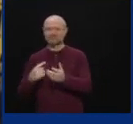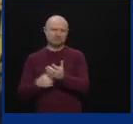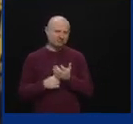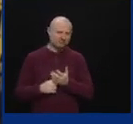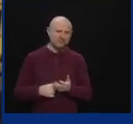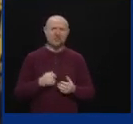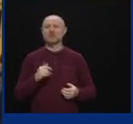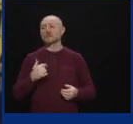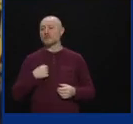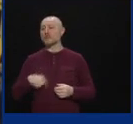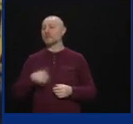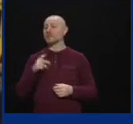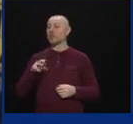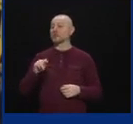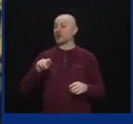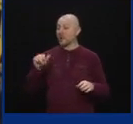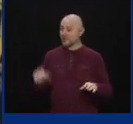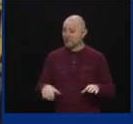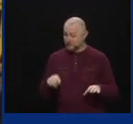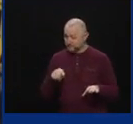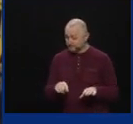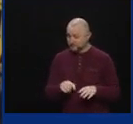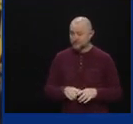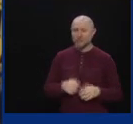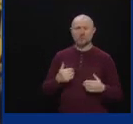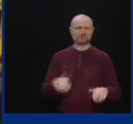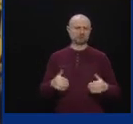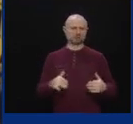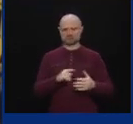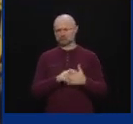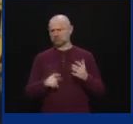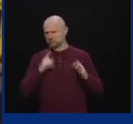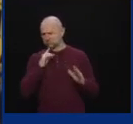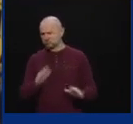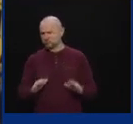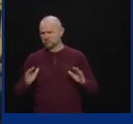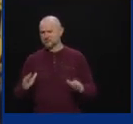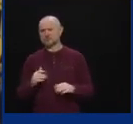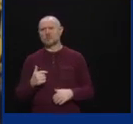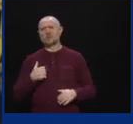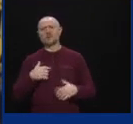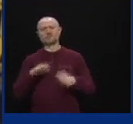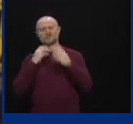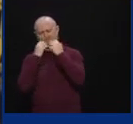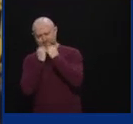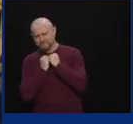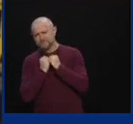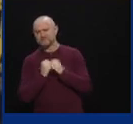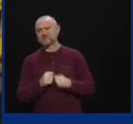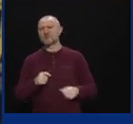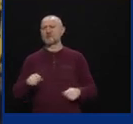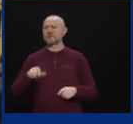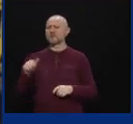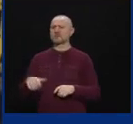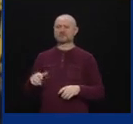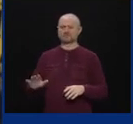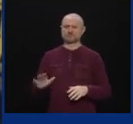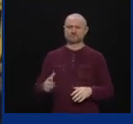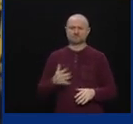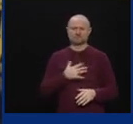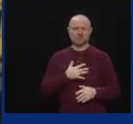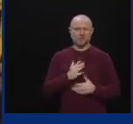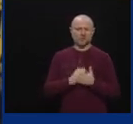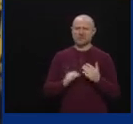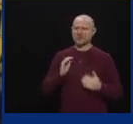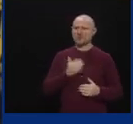In the Port of Albany, Richard, this is just incredible. What a jewel this is for us to lay claim to and say that this is part of our